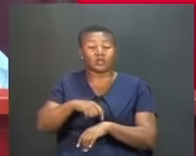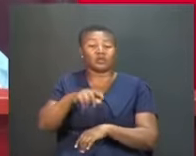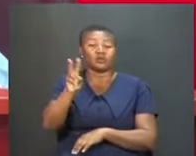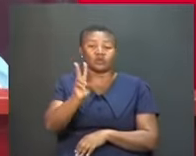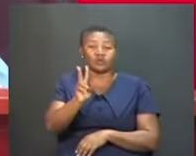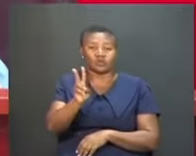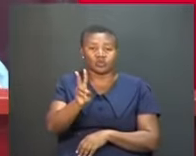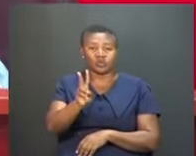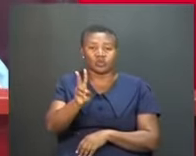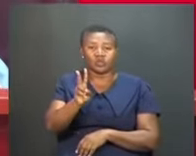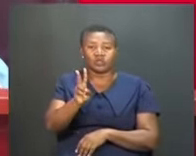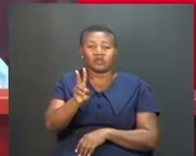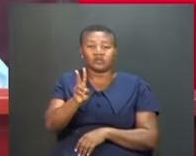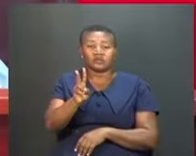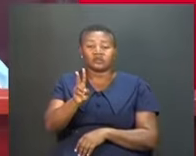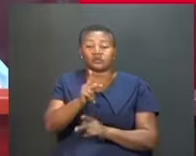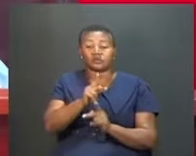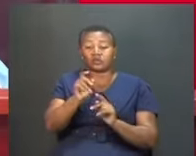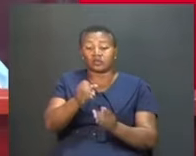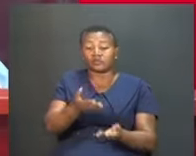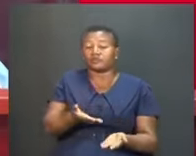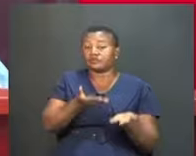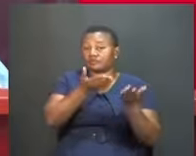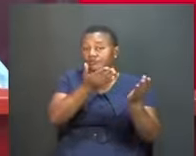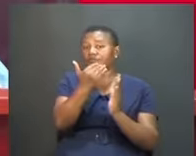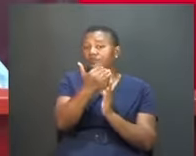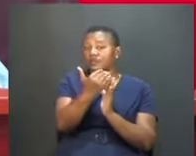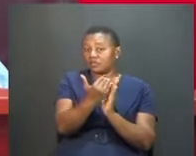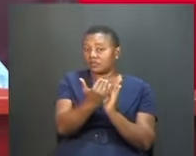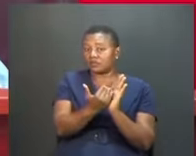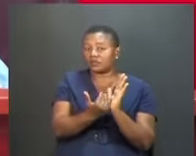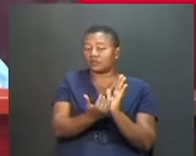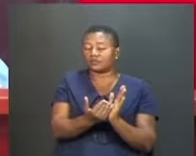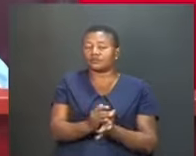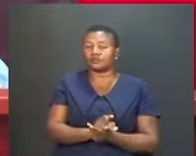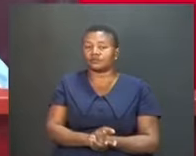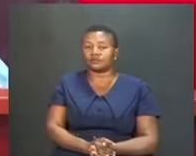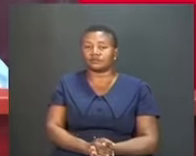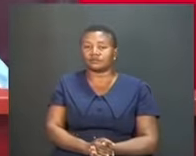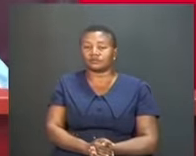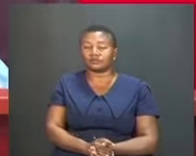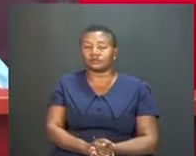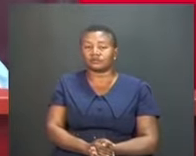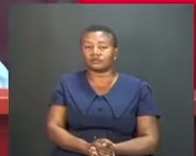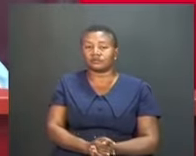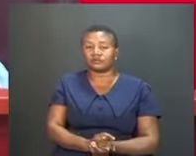to present the budget statement. Yes, Minority Leader.